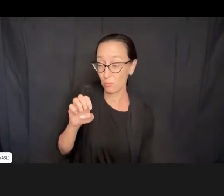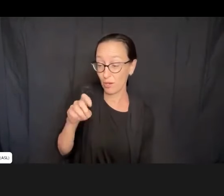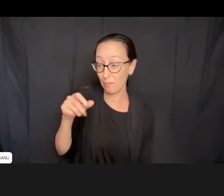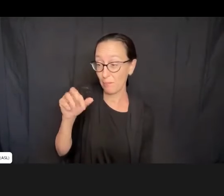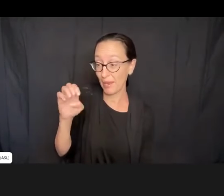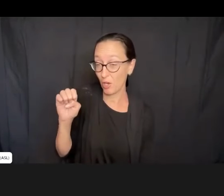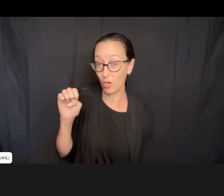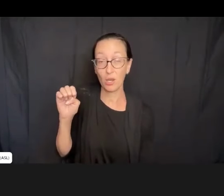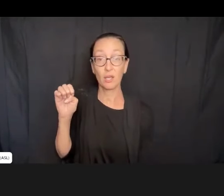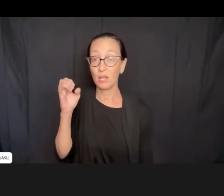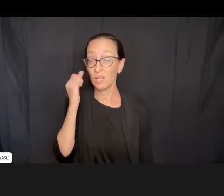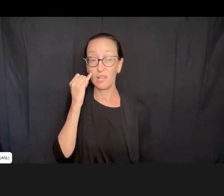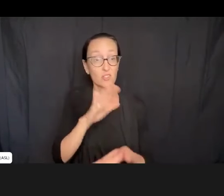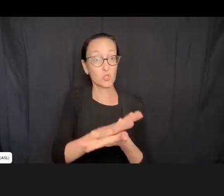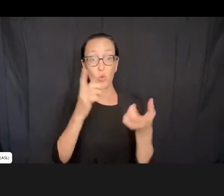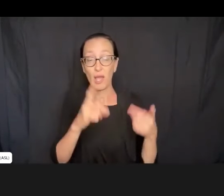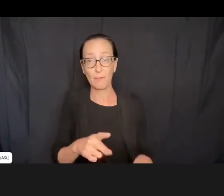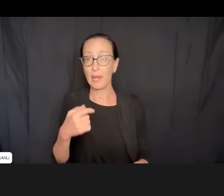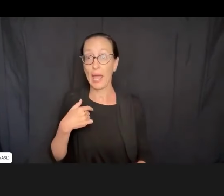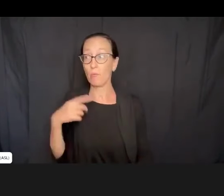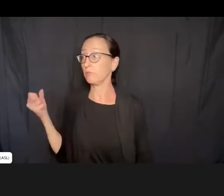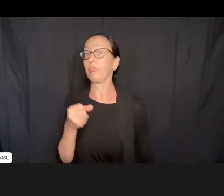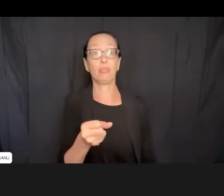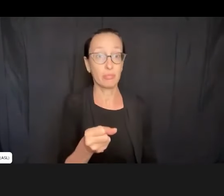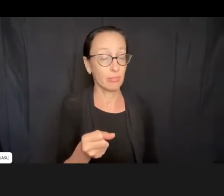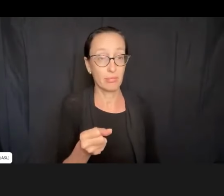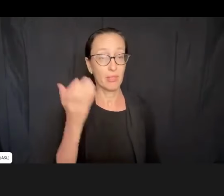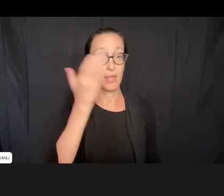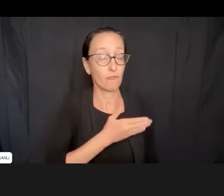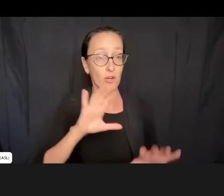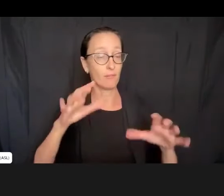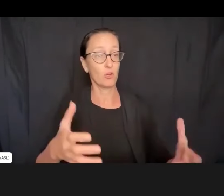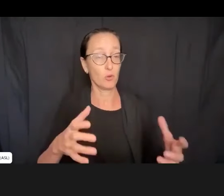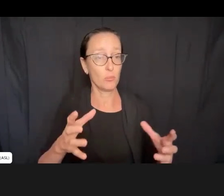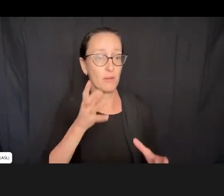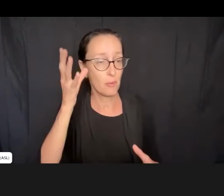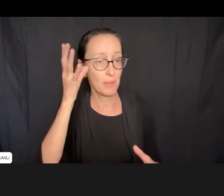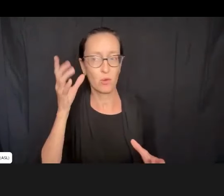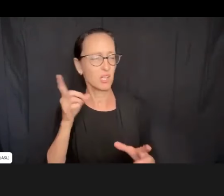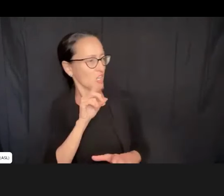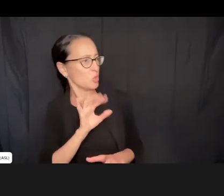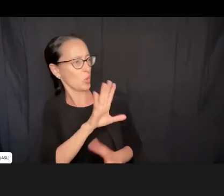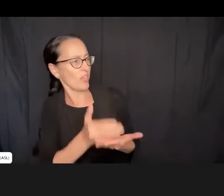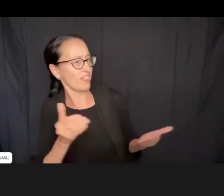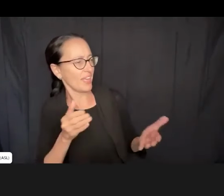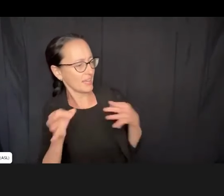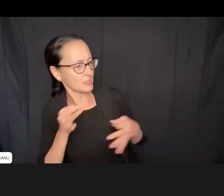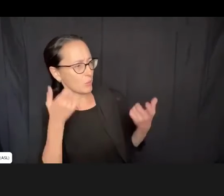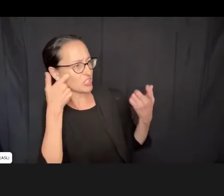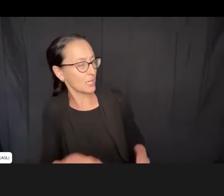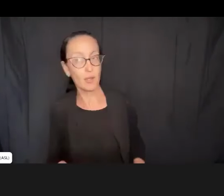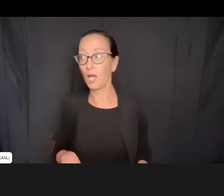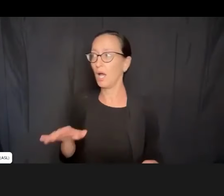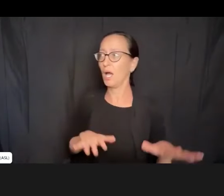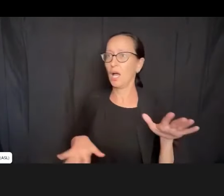would be thrown in front of staff members or thrown in front of a parent group. And they're like, do your thing, talk to them about what just happened. And I'm like,